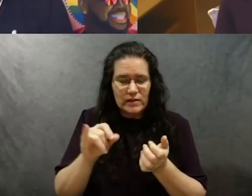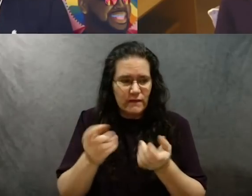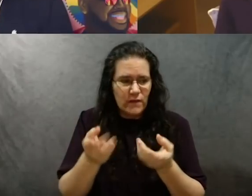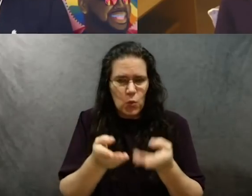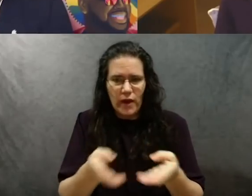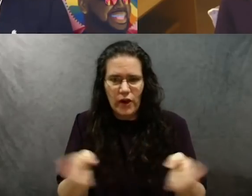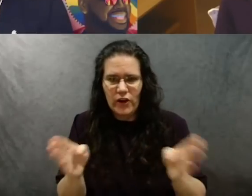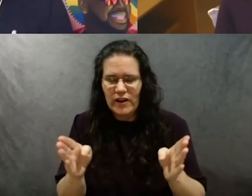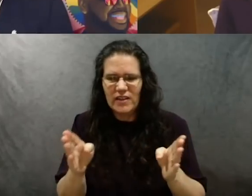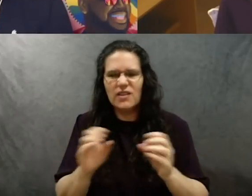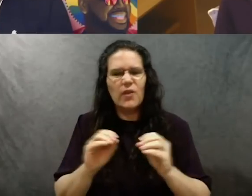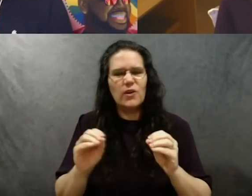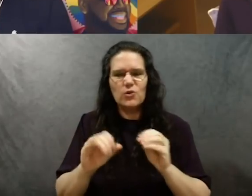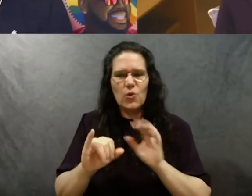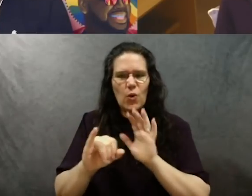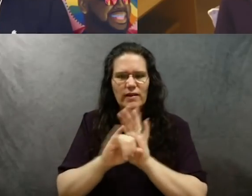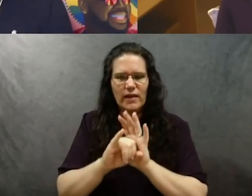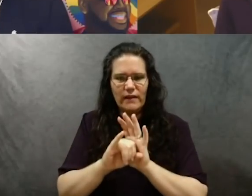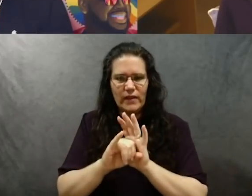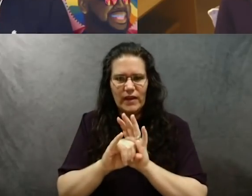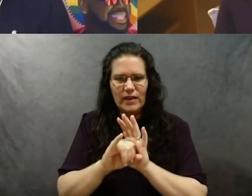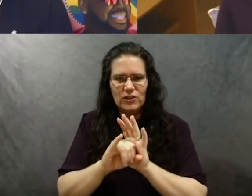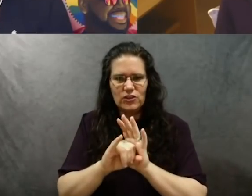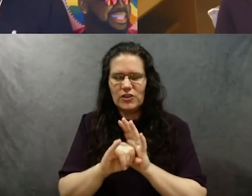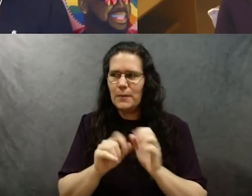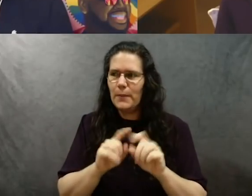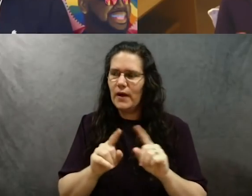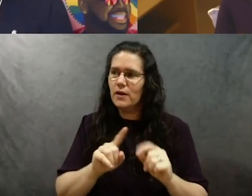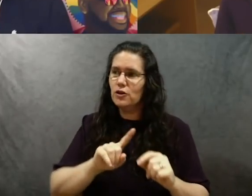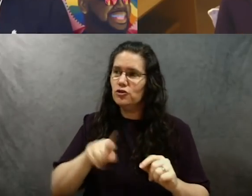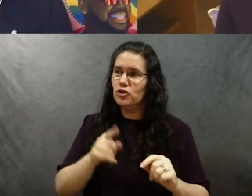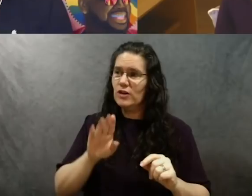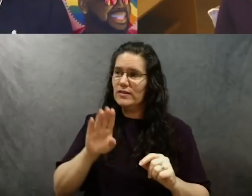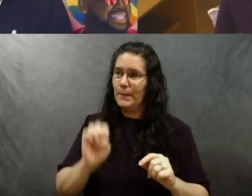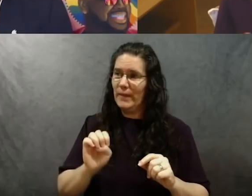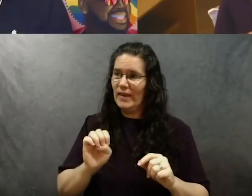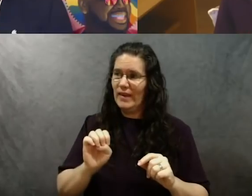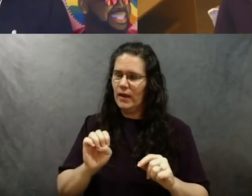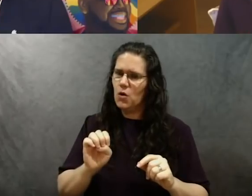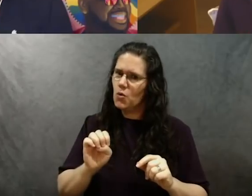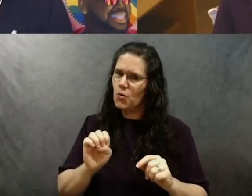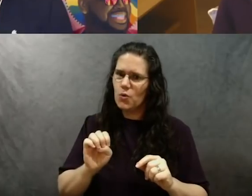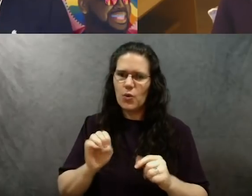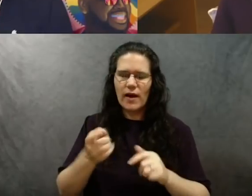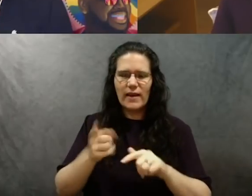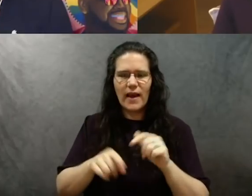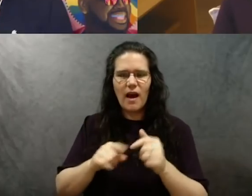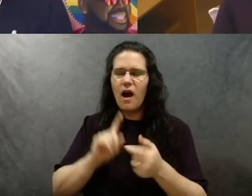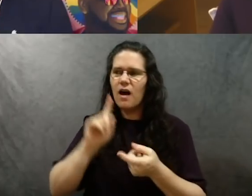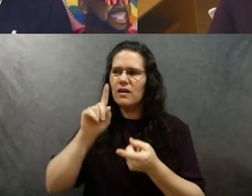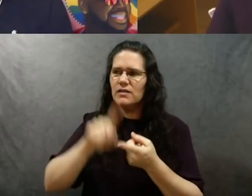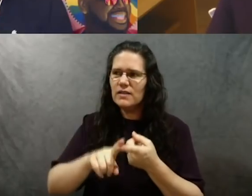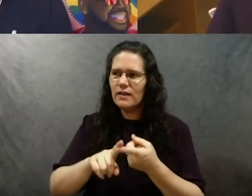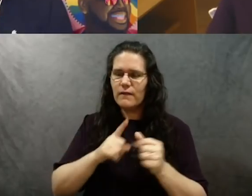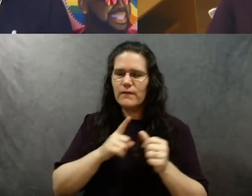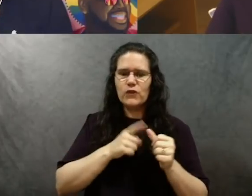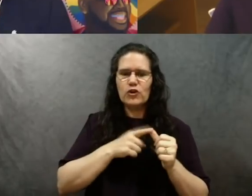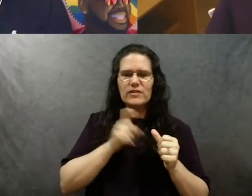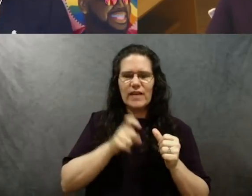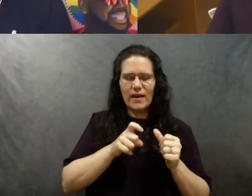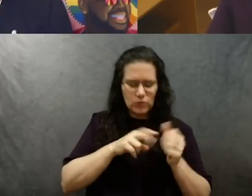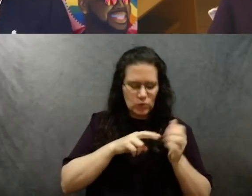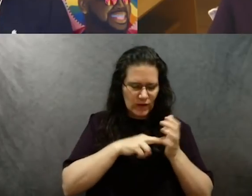But I can't just be until I've already in some way